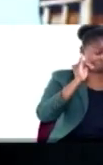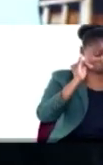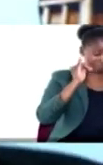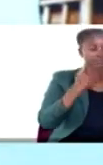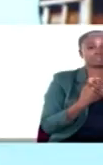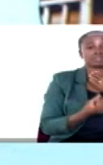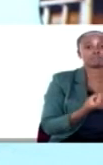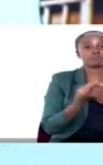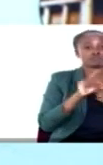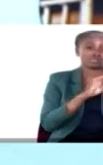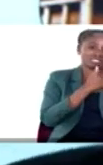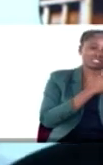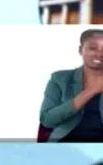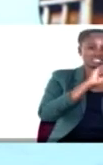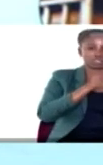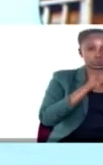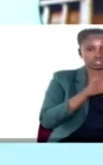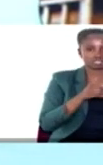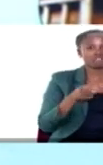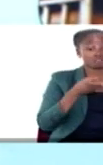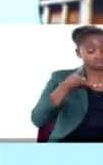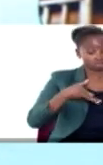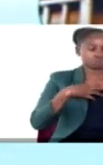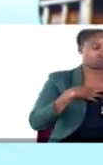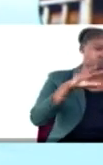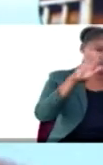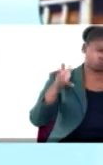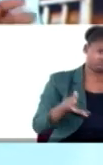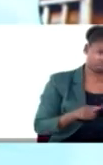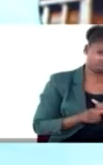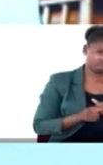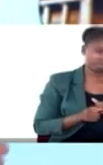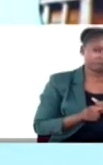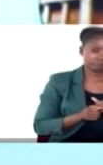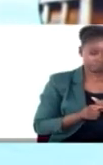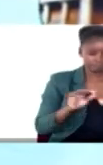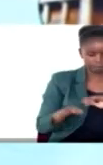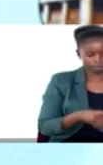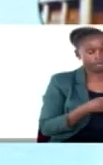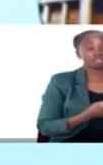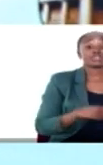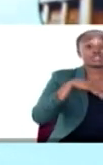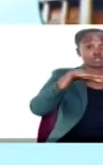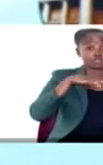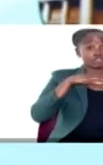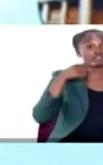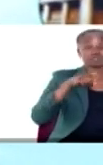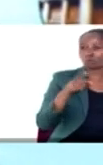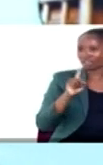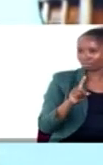as a security threat in the whole world. The third dominant trend is about